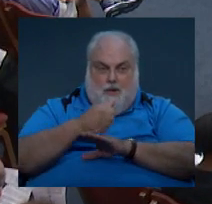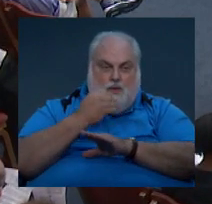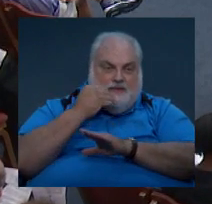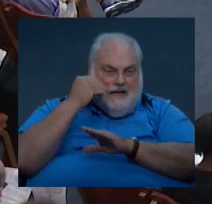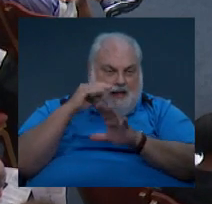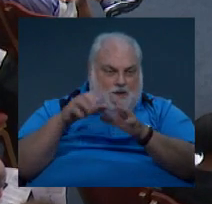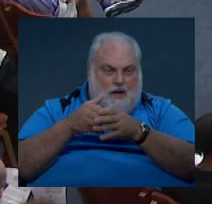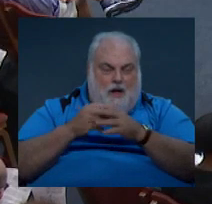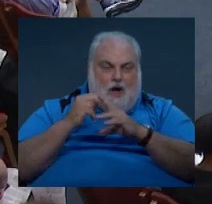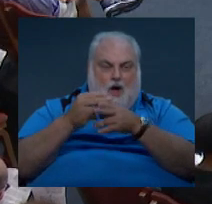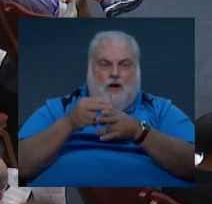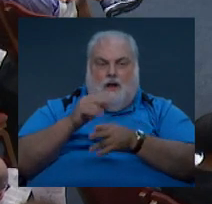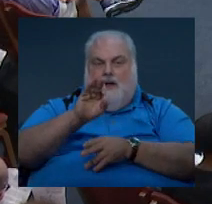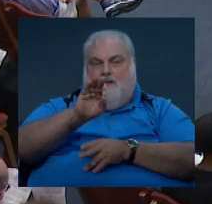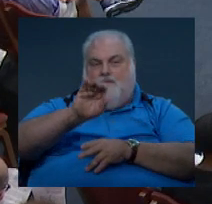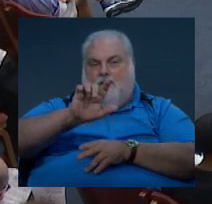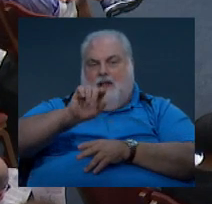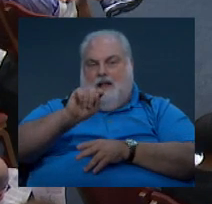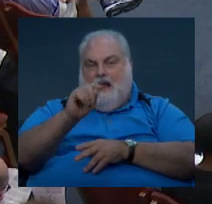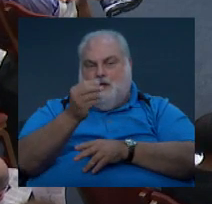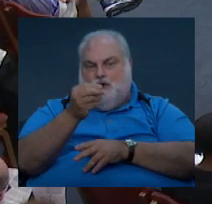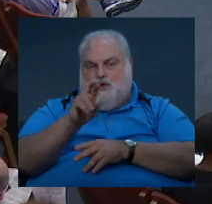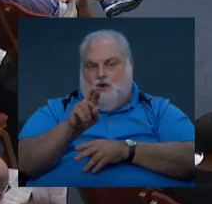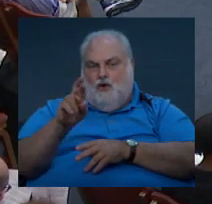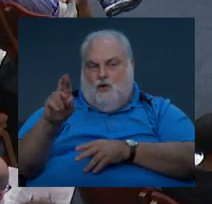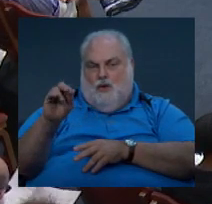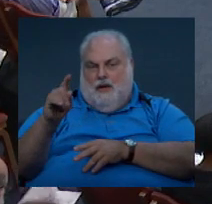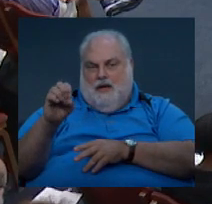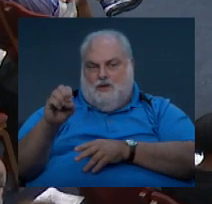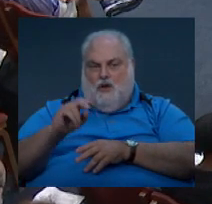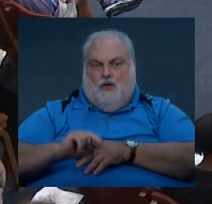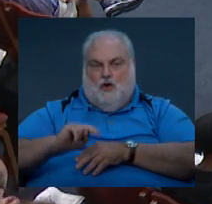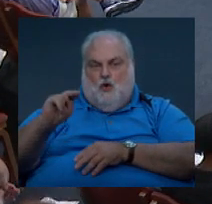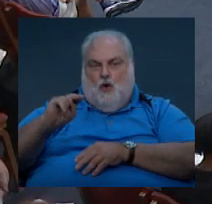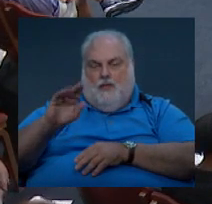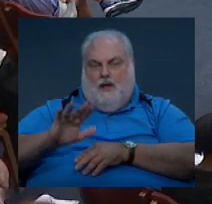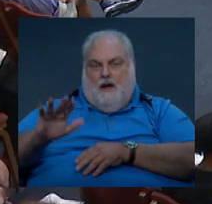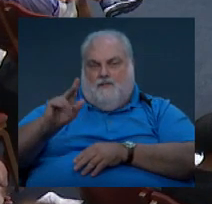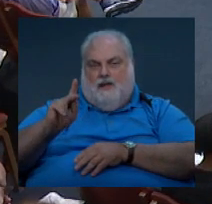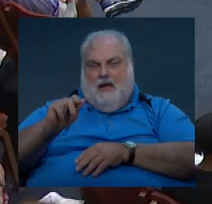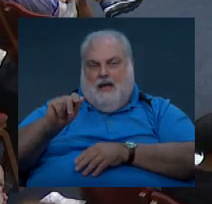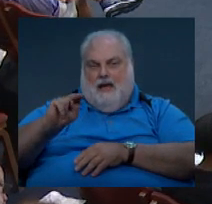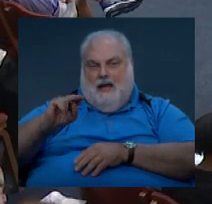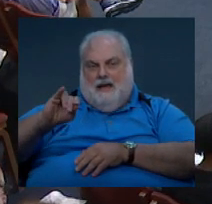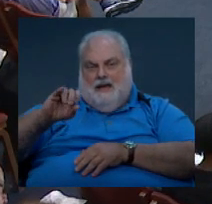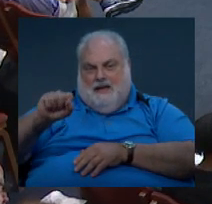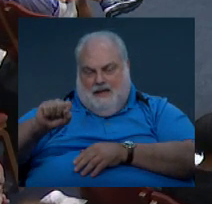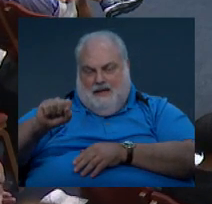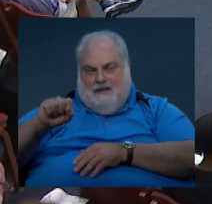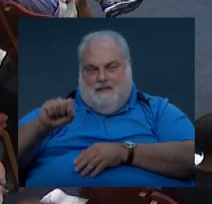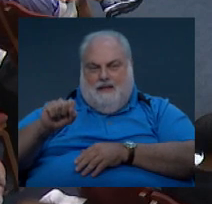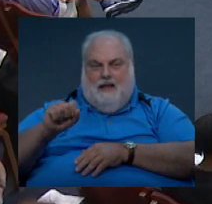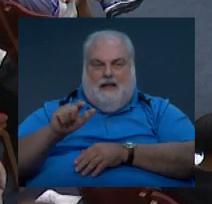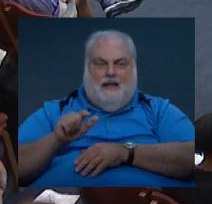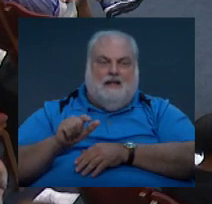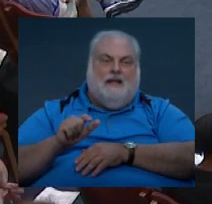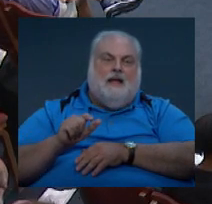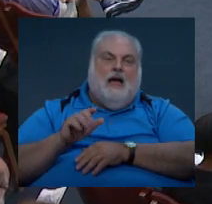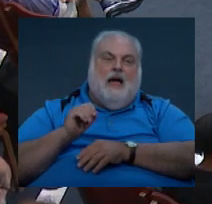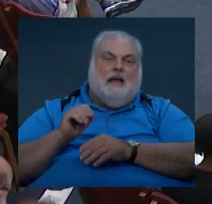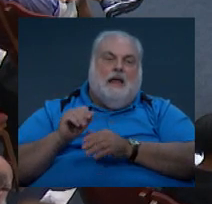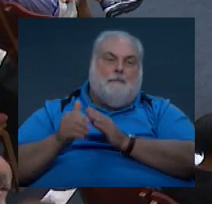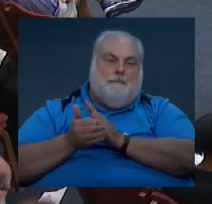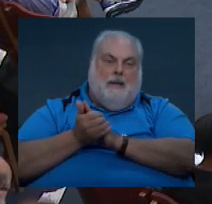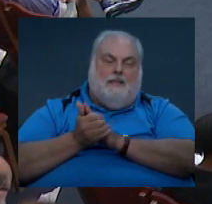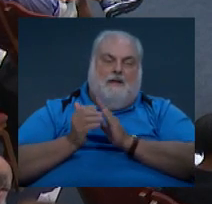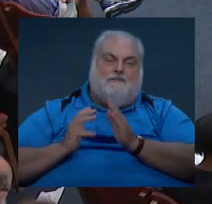district titled Fletcher Ridge, long form PRD, located on the north side of Canis Road, west of Chenal Downs Boulevard, Little Rock, Arkansas,